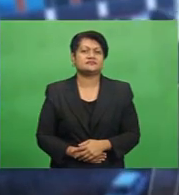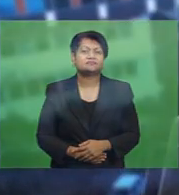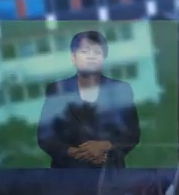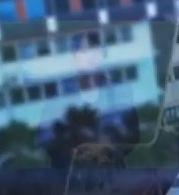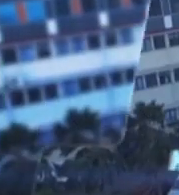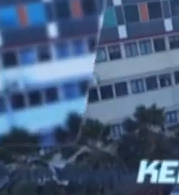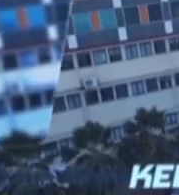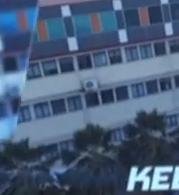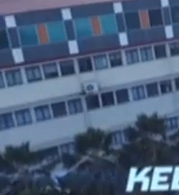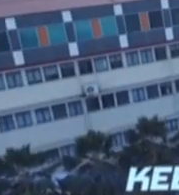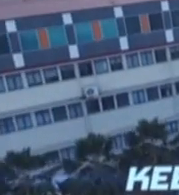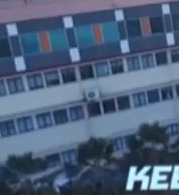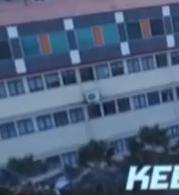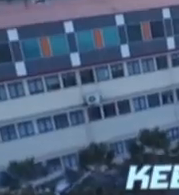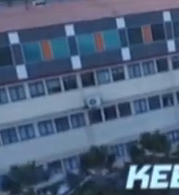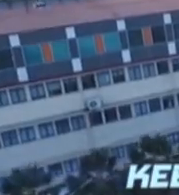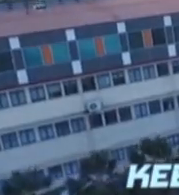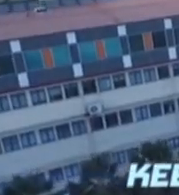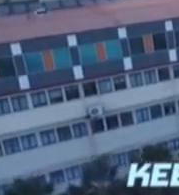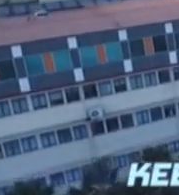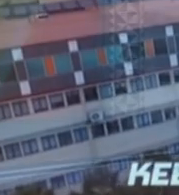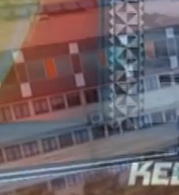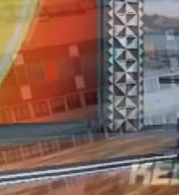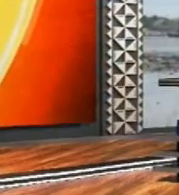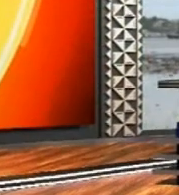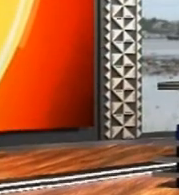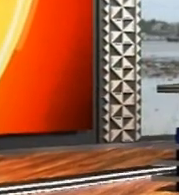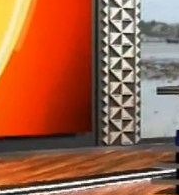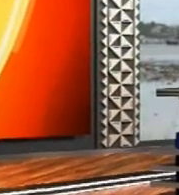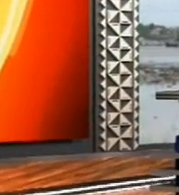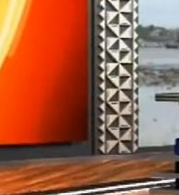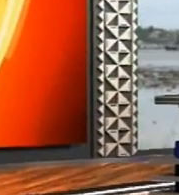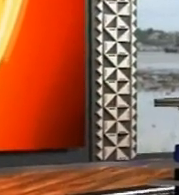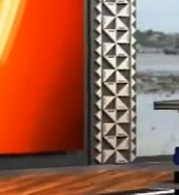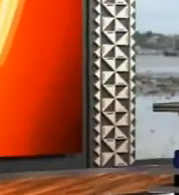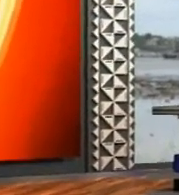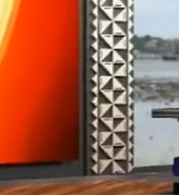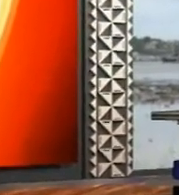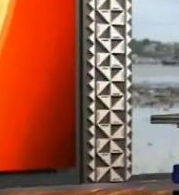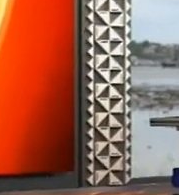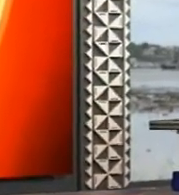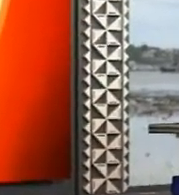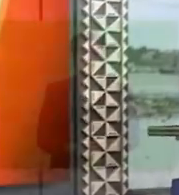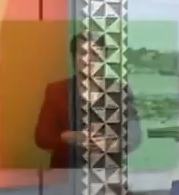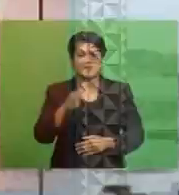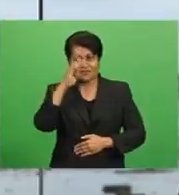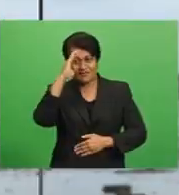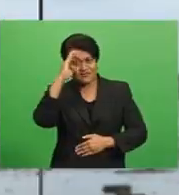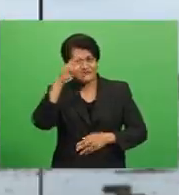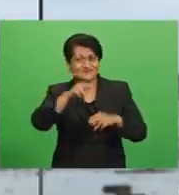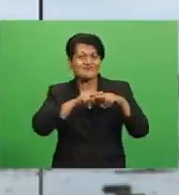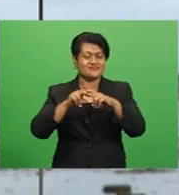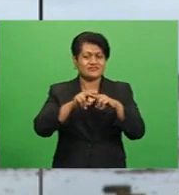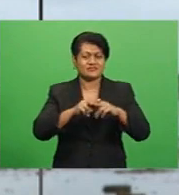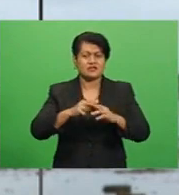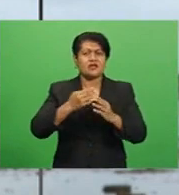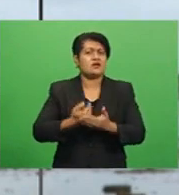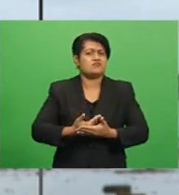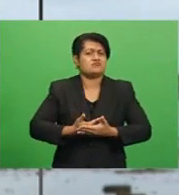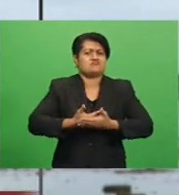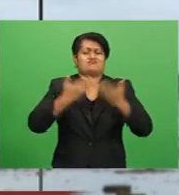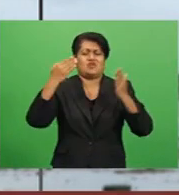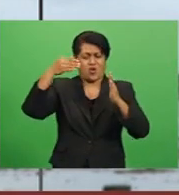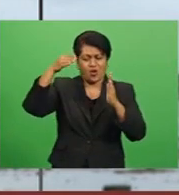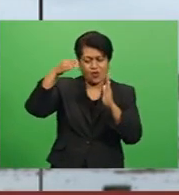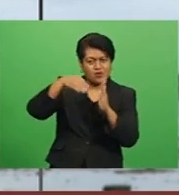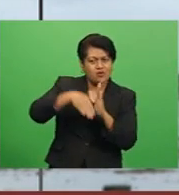From the studios of FBC Suva, Edwin Nadi. Bulawanaka, Fiji. There's been a huge drop in the number